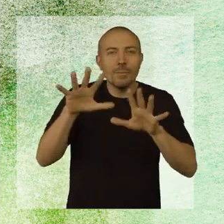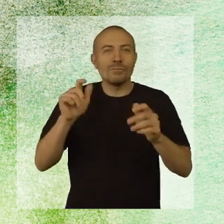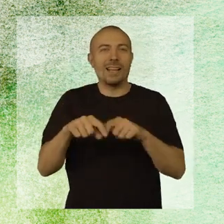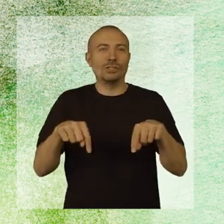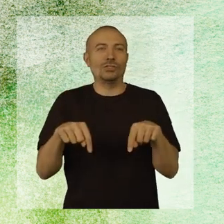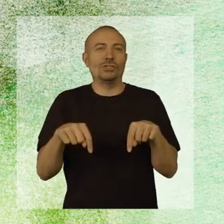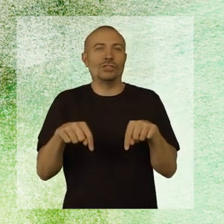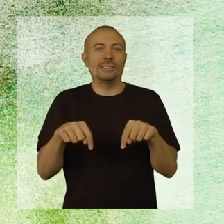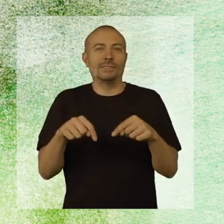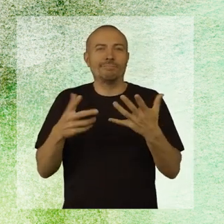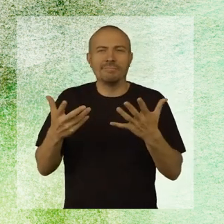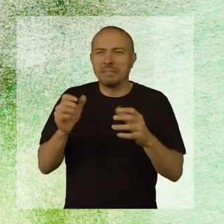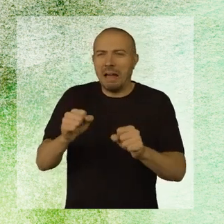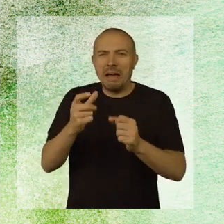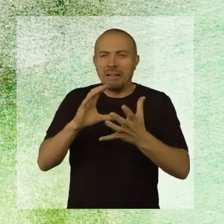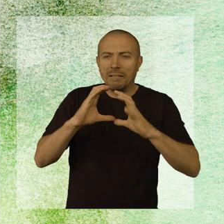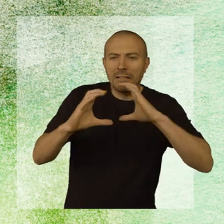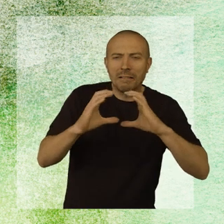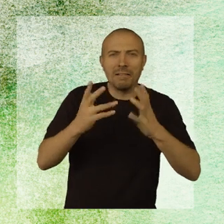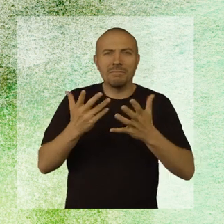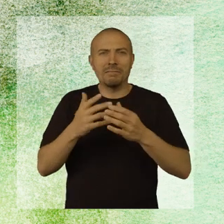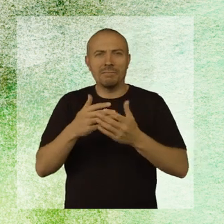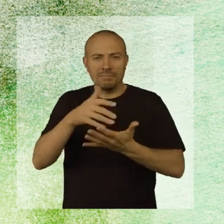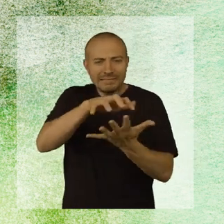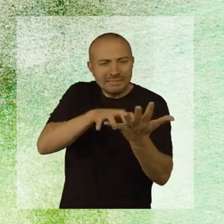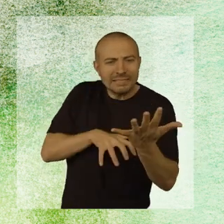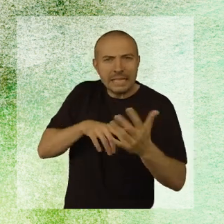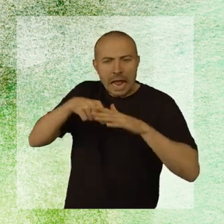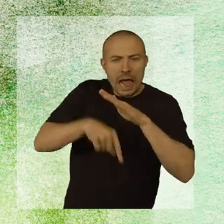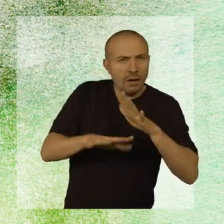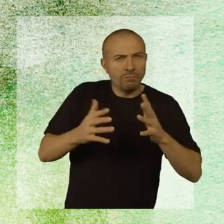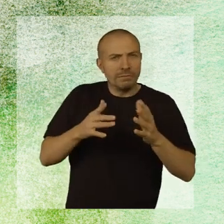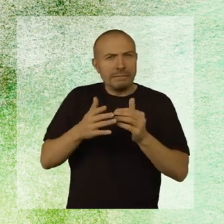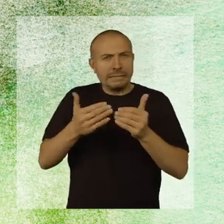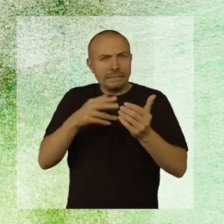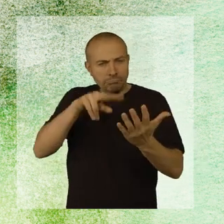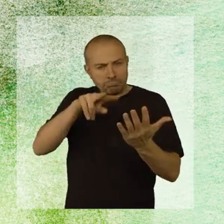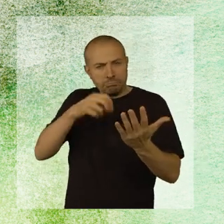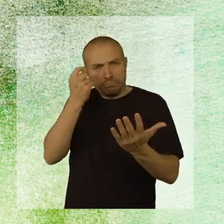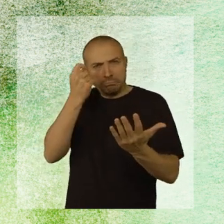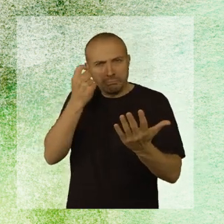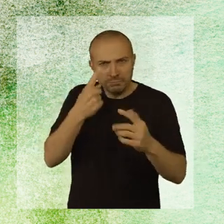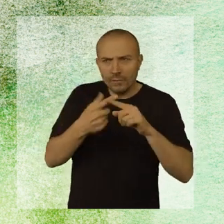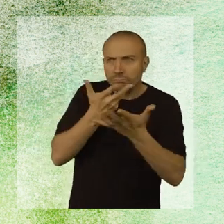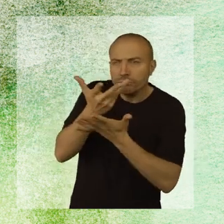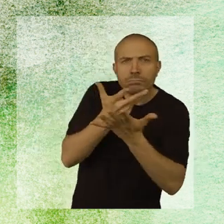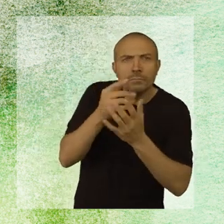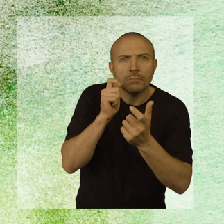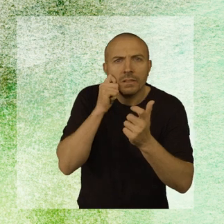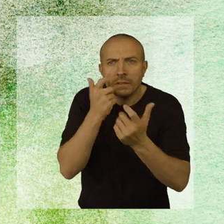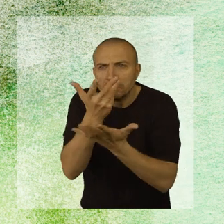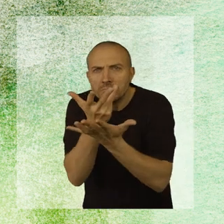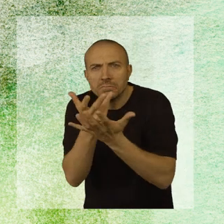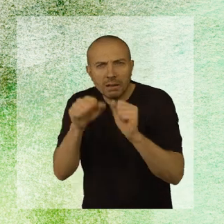should be included in climate change. Can you put it in plain language, or maybe in the easy read,